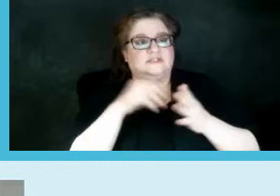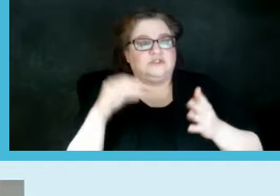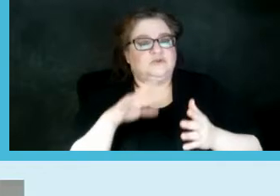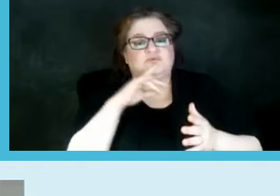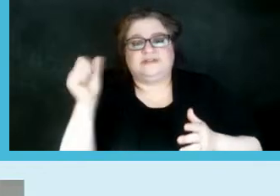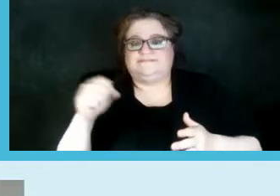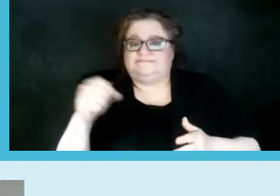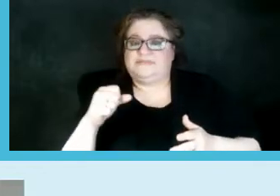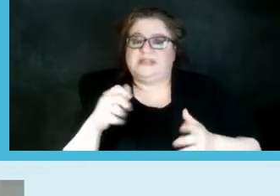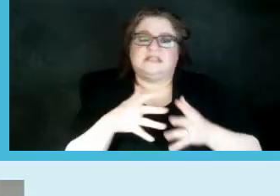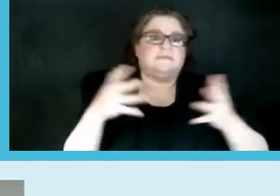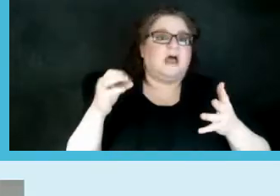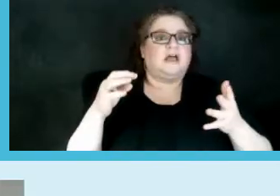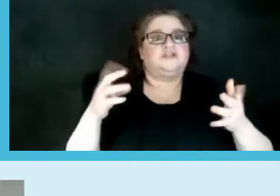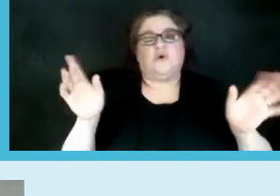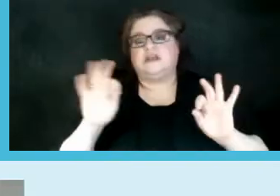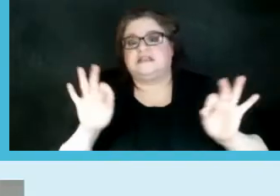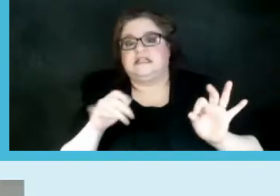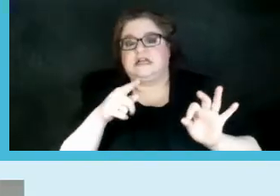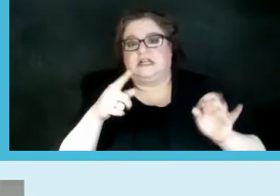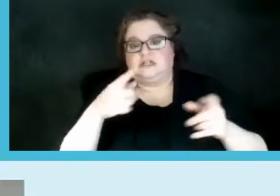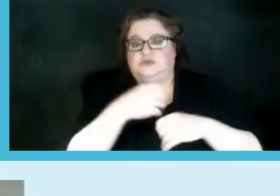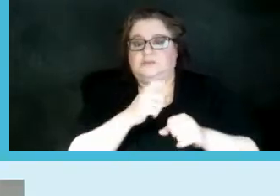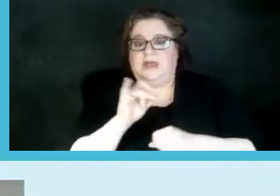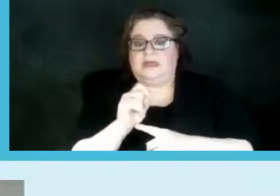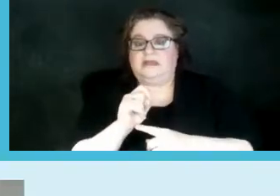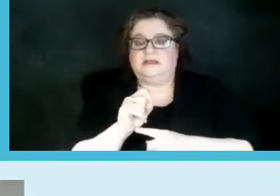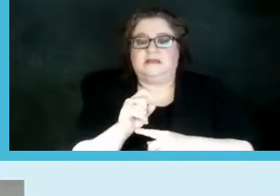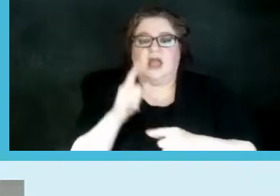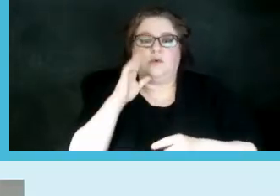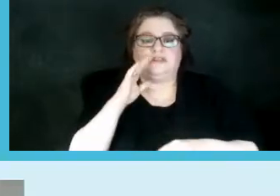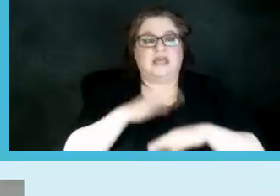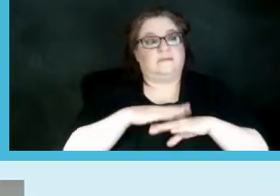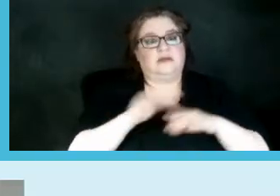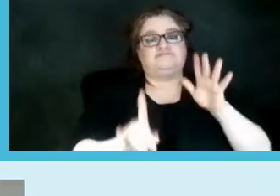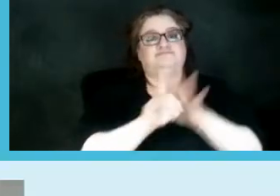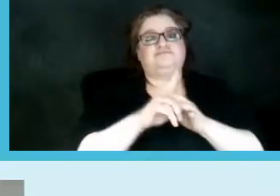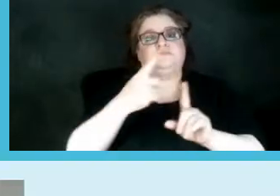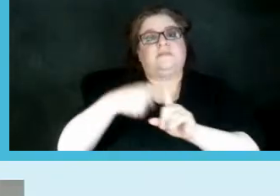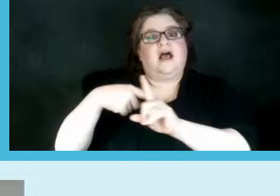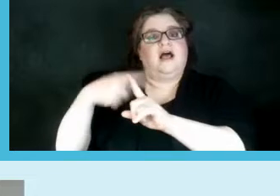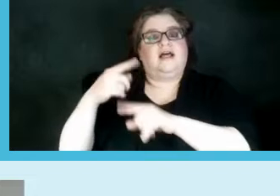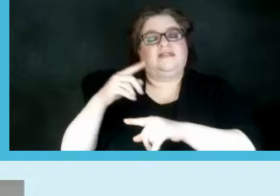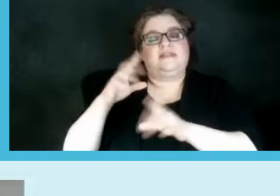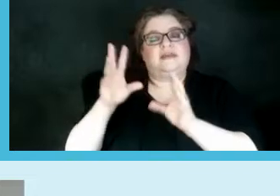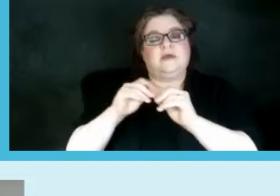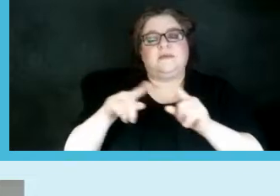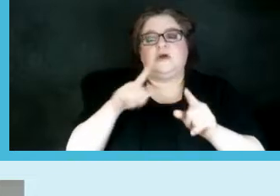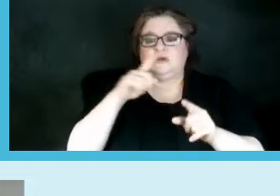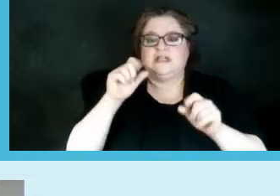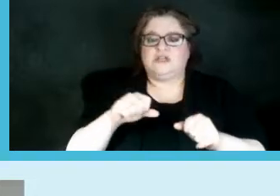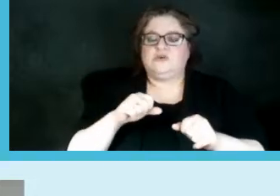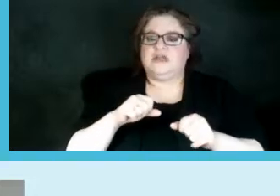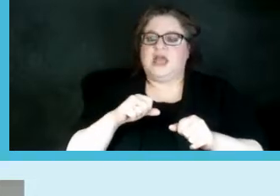as much or as little as you make it out to be. I would say the minimum is showing up at your monthly meetings, but you can really step